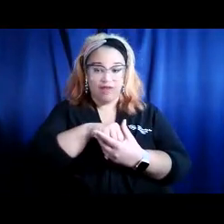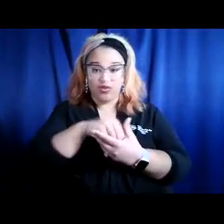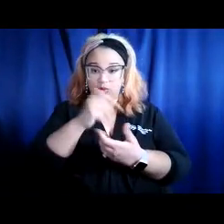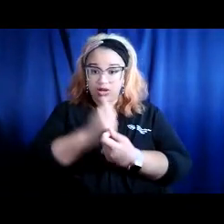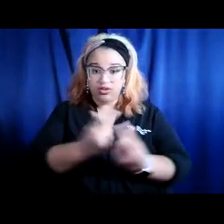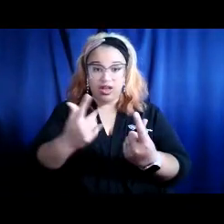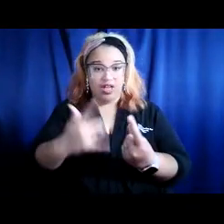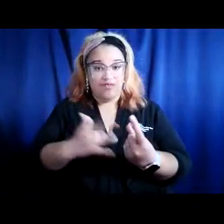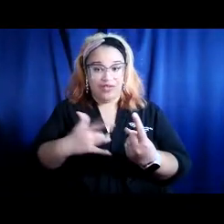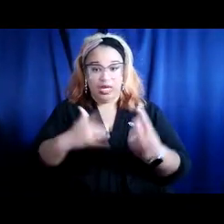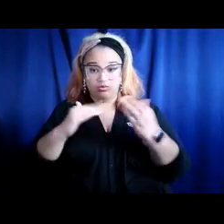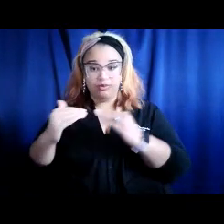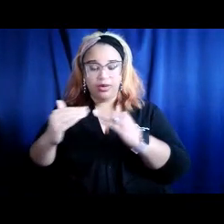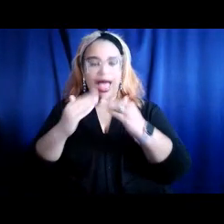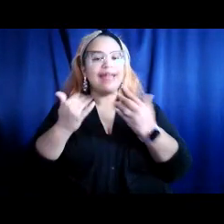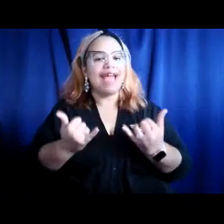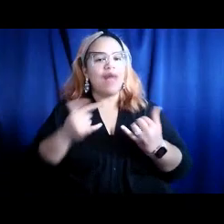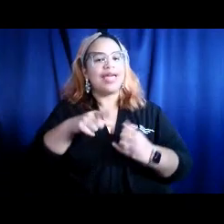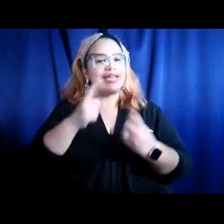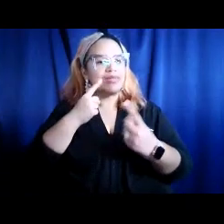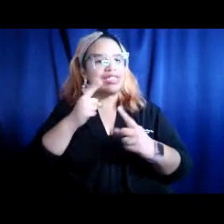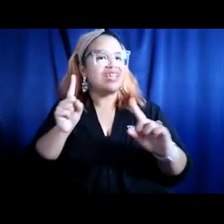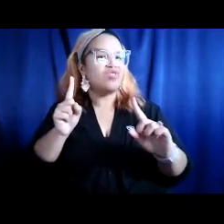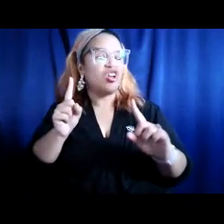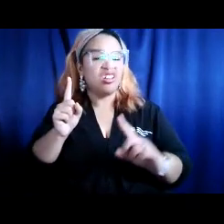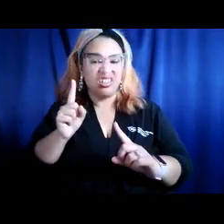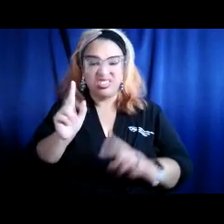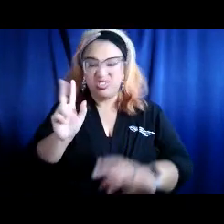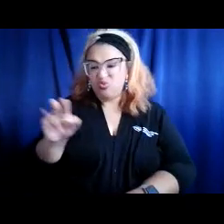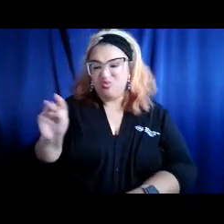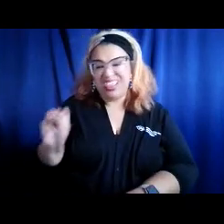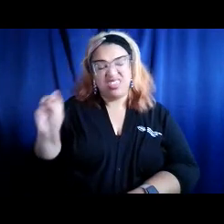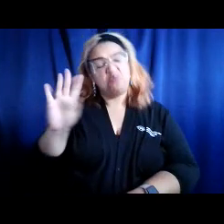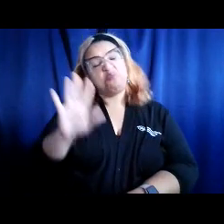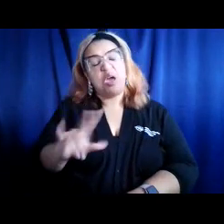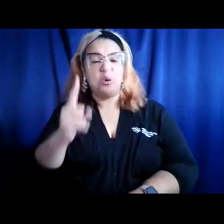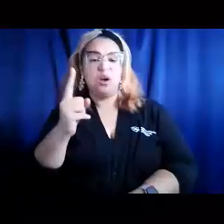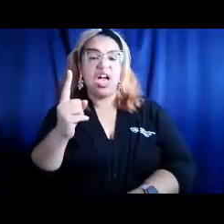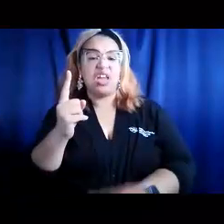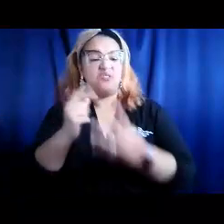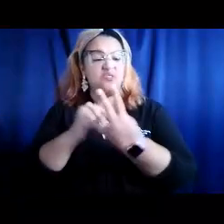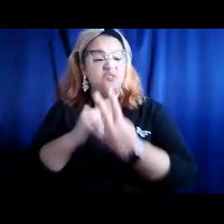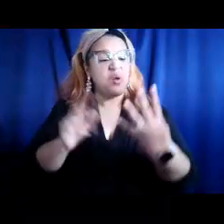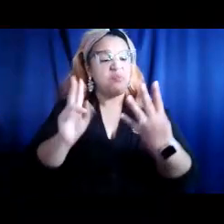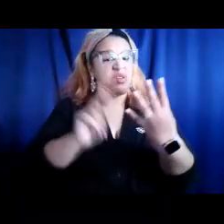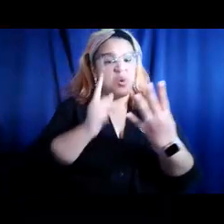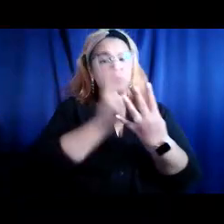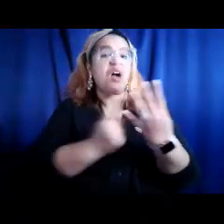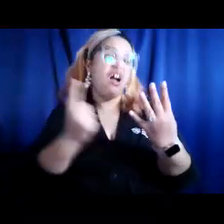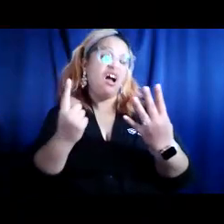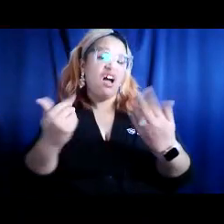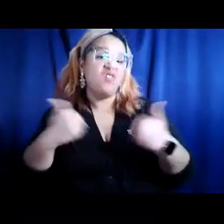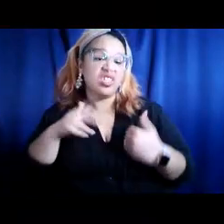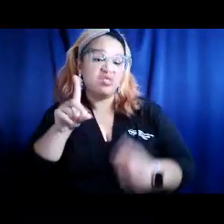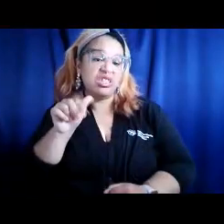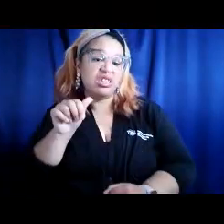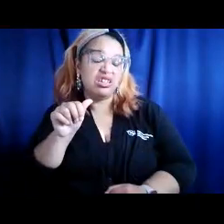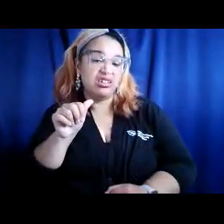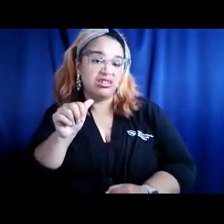opportunity to contribute and succeed. Inclusion isn't just about meeting legal standards like the ADA. It's